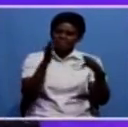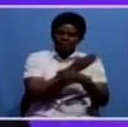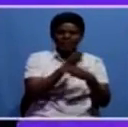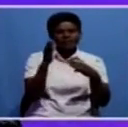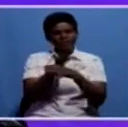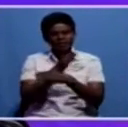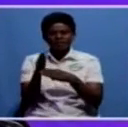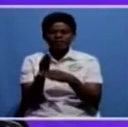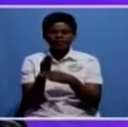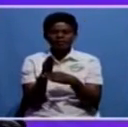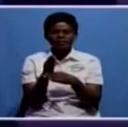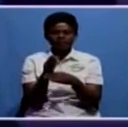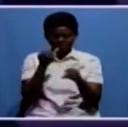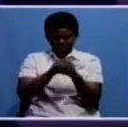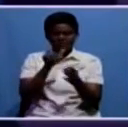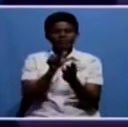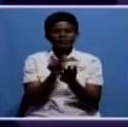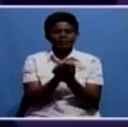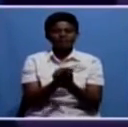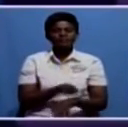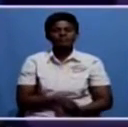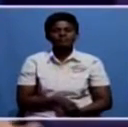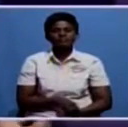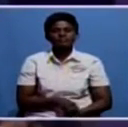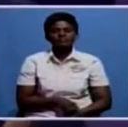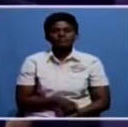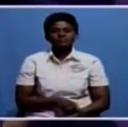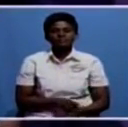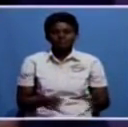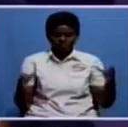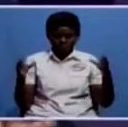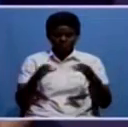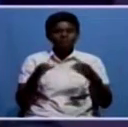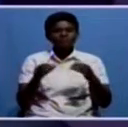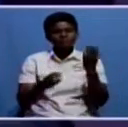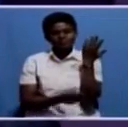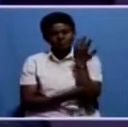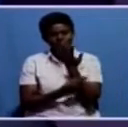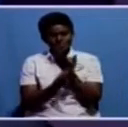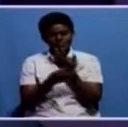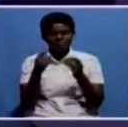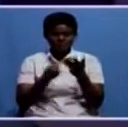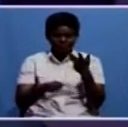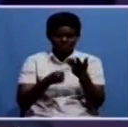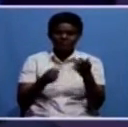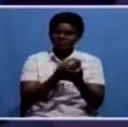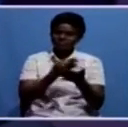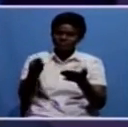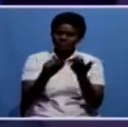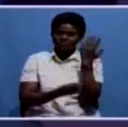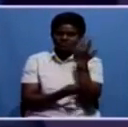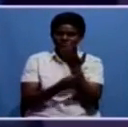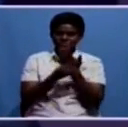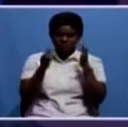Yeah, would that be a priority in a country which is struggling? Cancelling loans for development, failing to develop and paying much